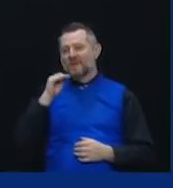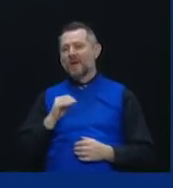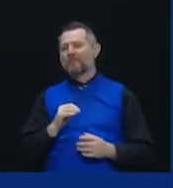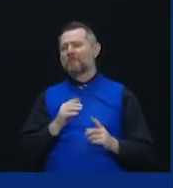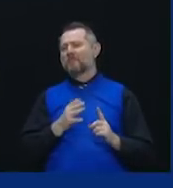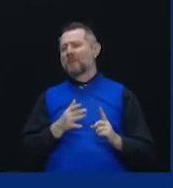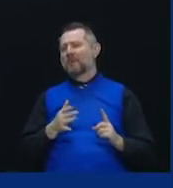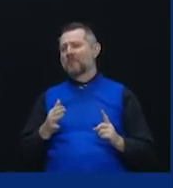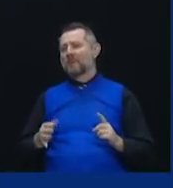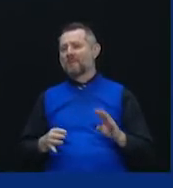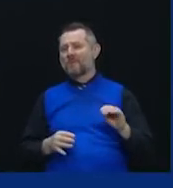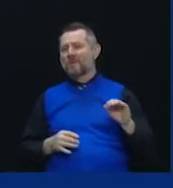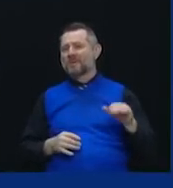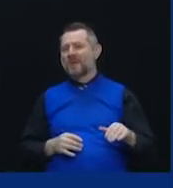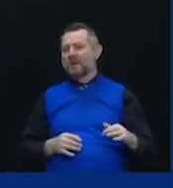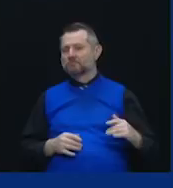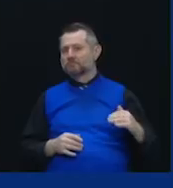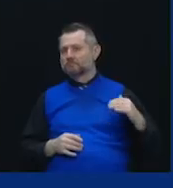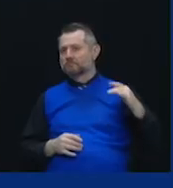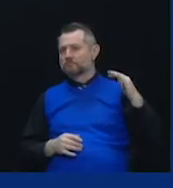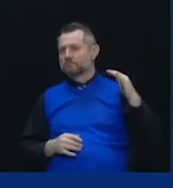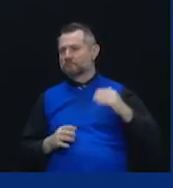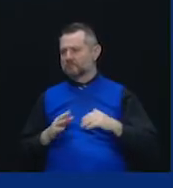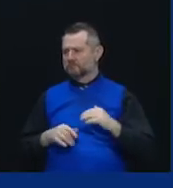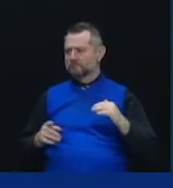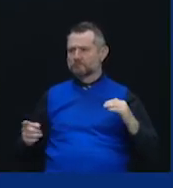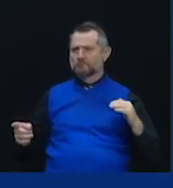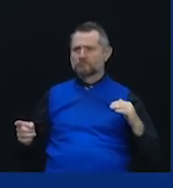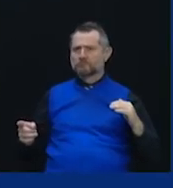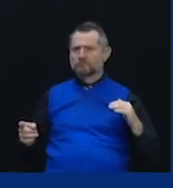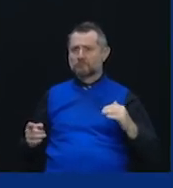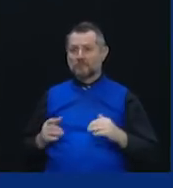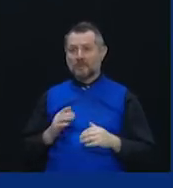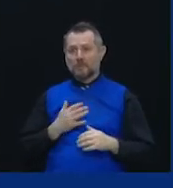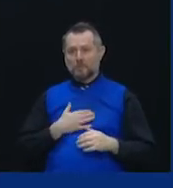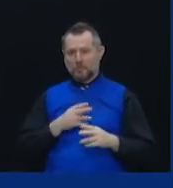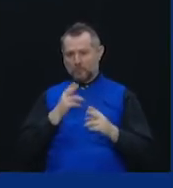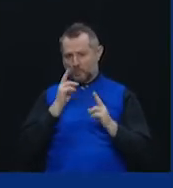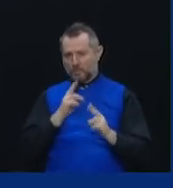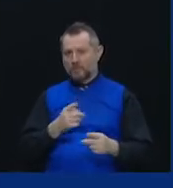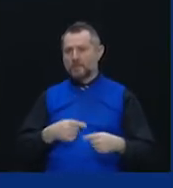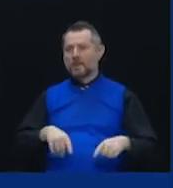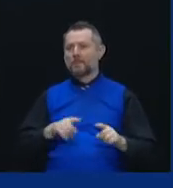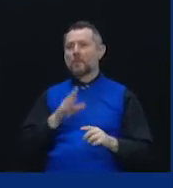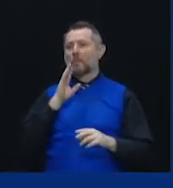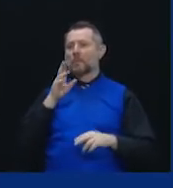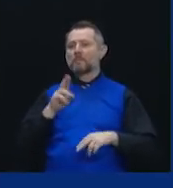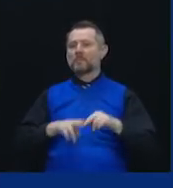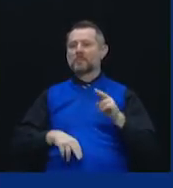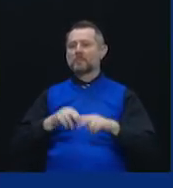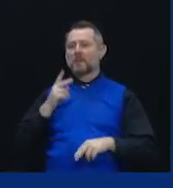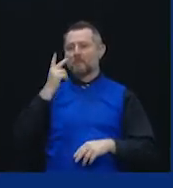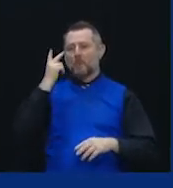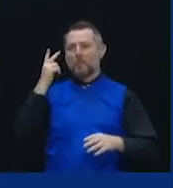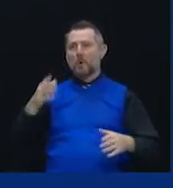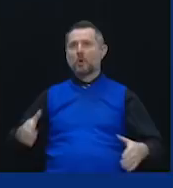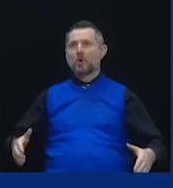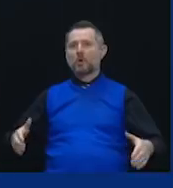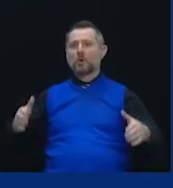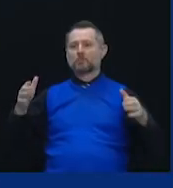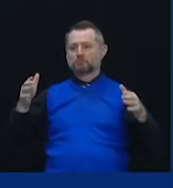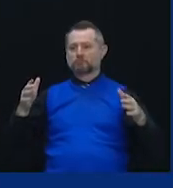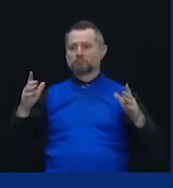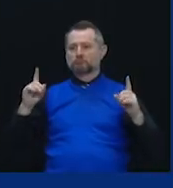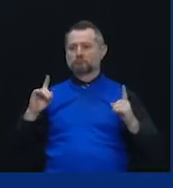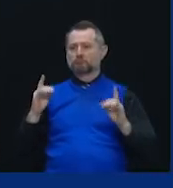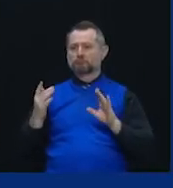we're going to build a memorial to those essential workers. And the commission we announced today is going